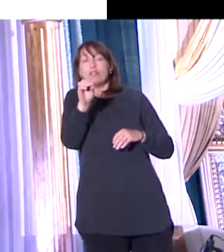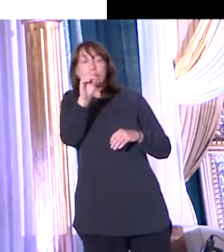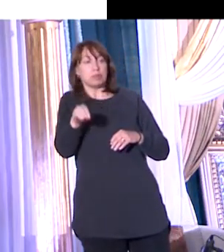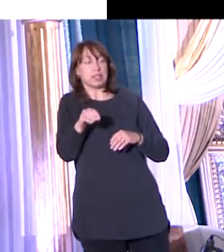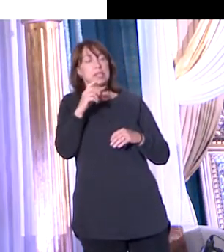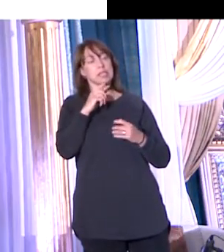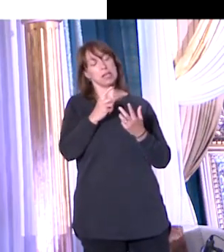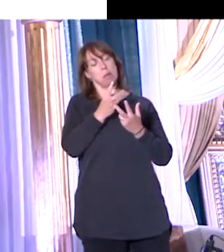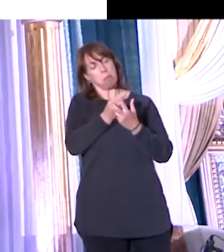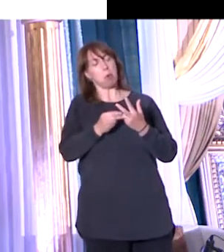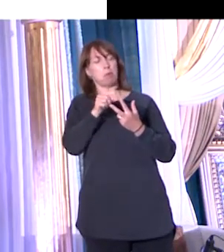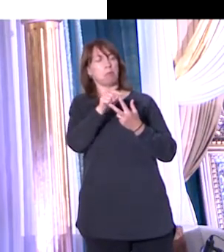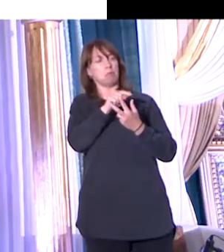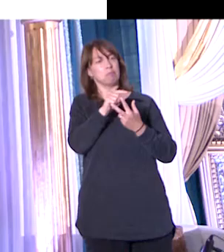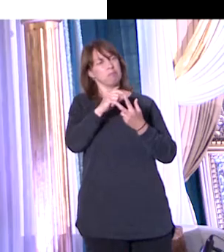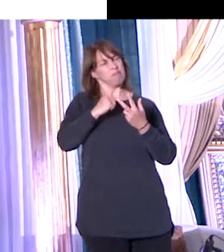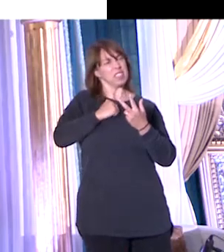important.